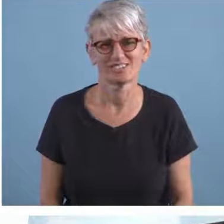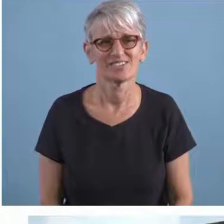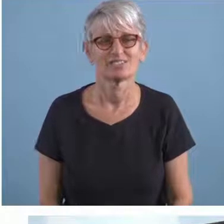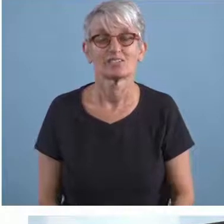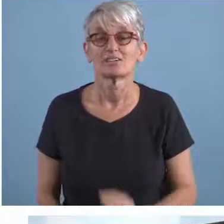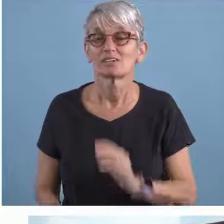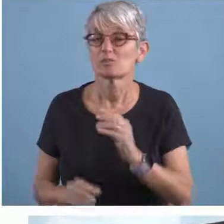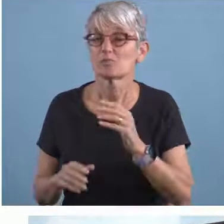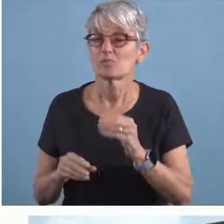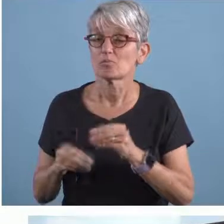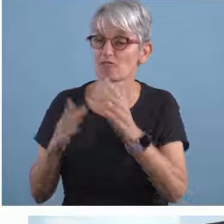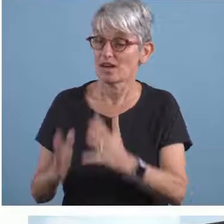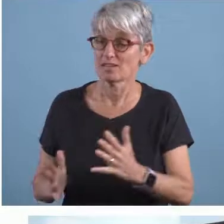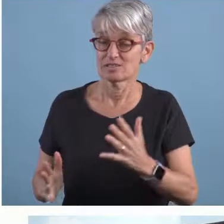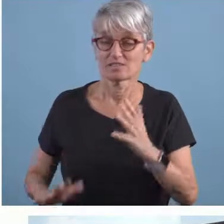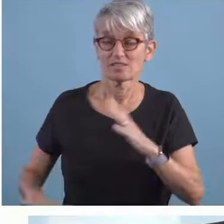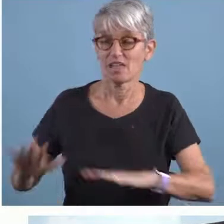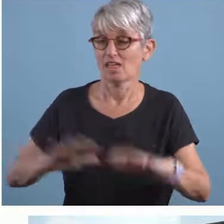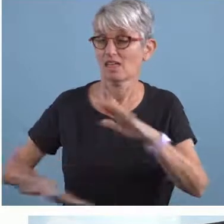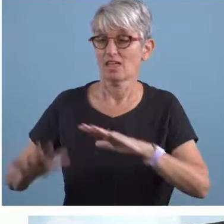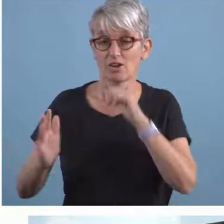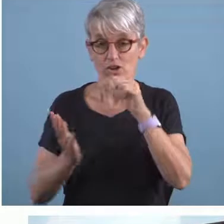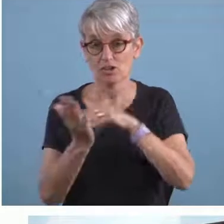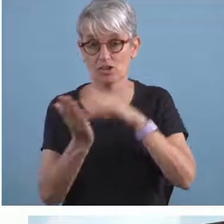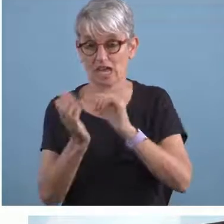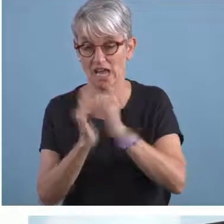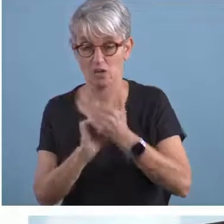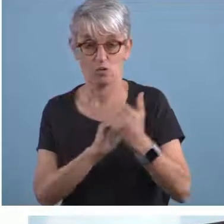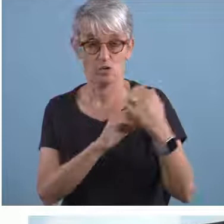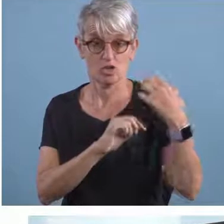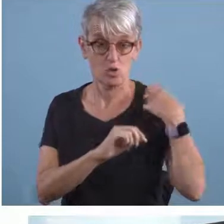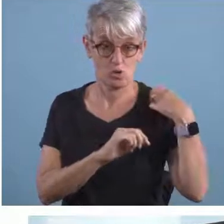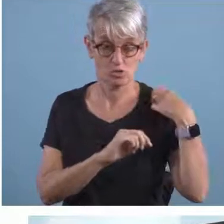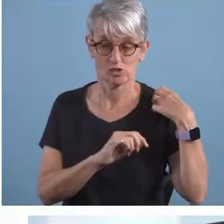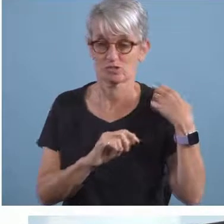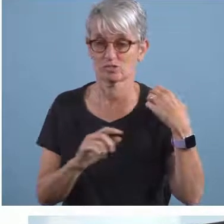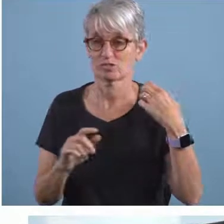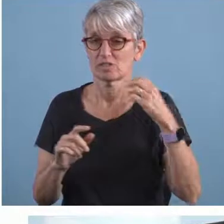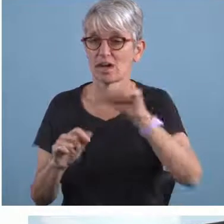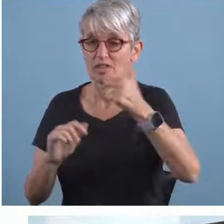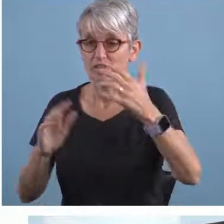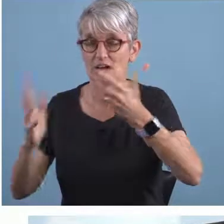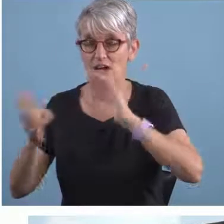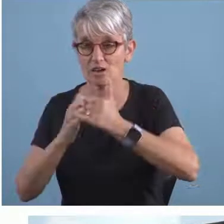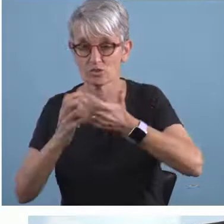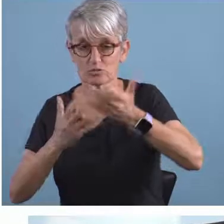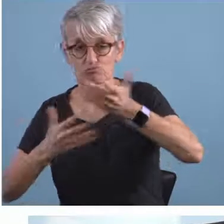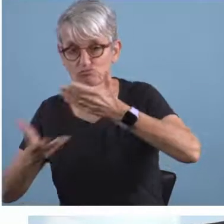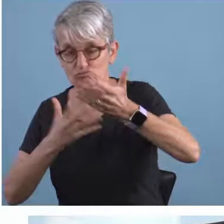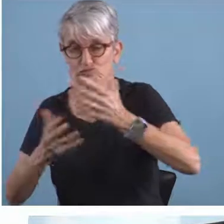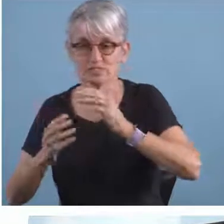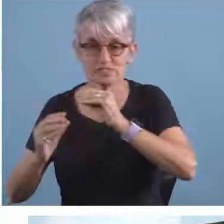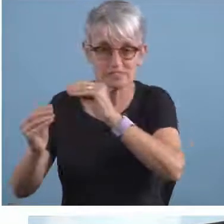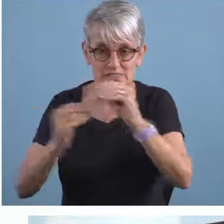who have not learned coach skills in coaching other adults, how to interact, how to work